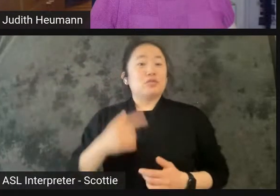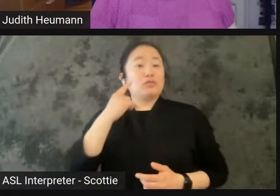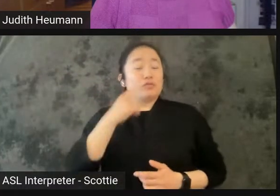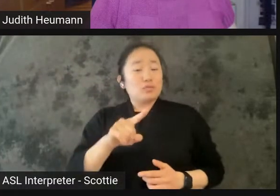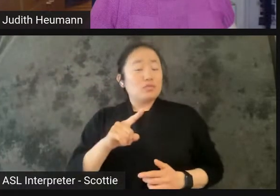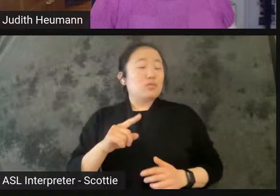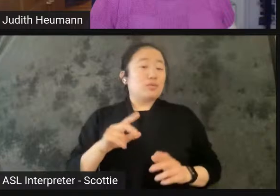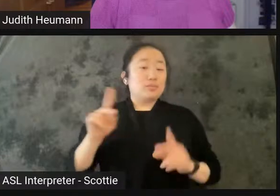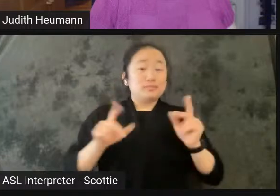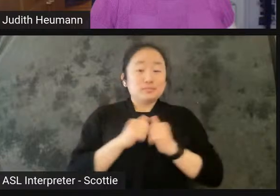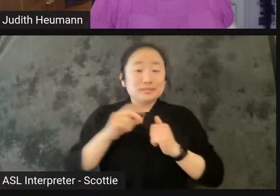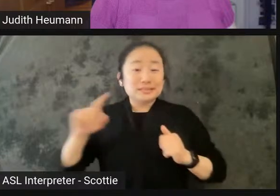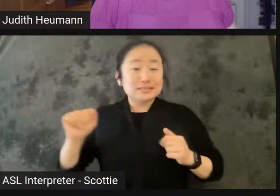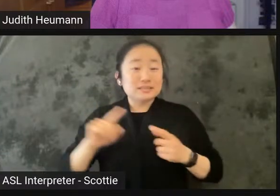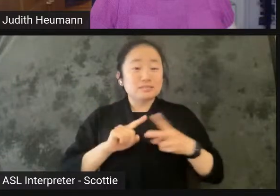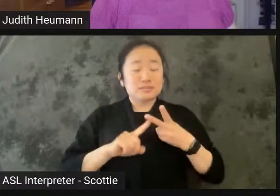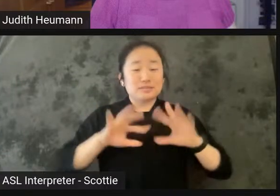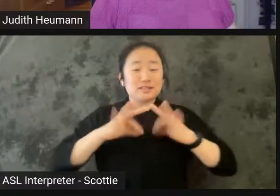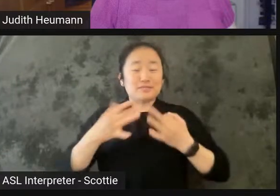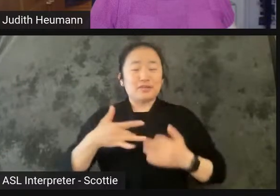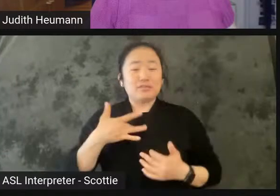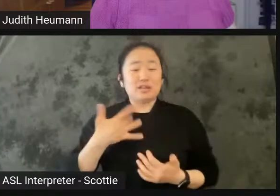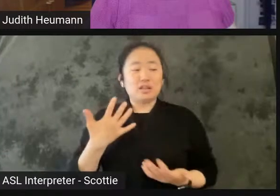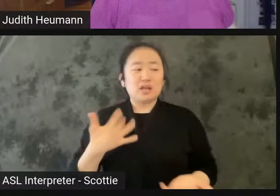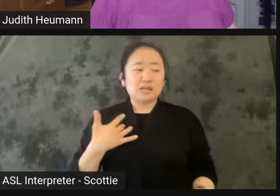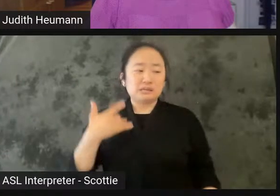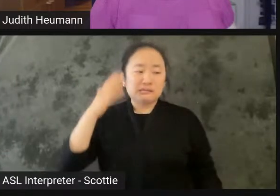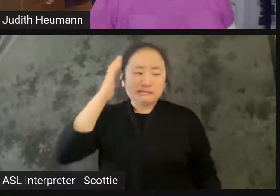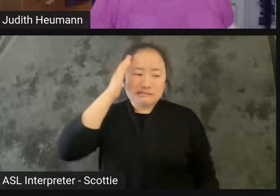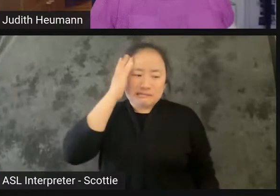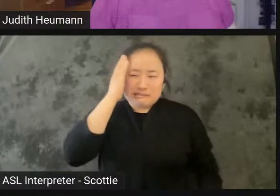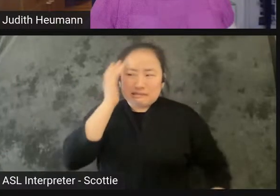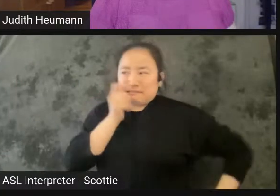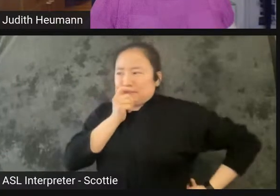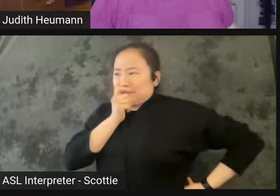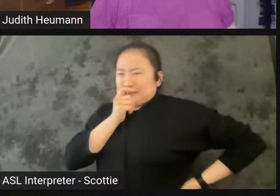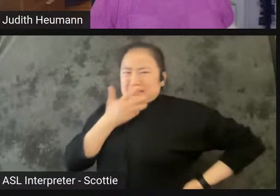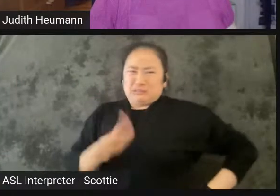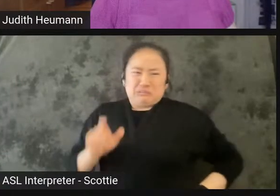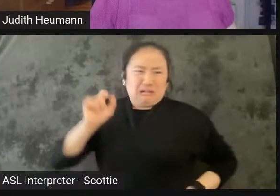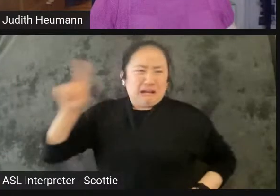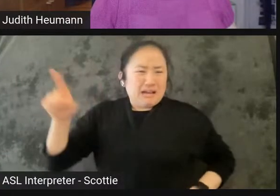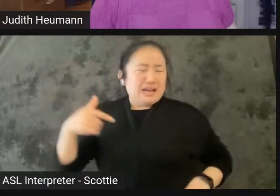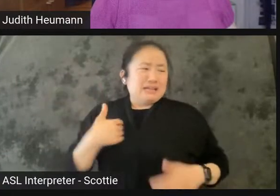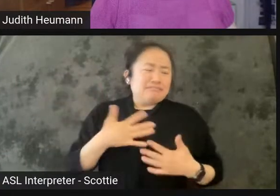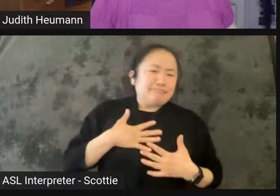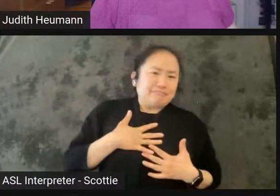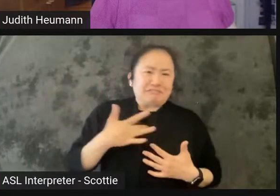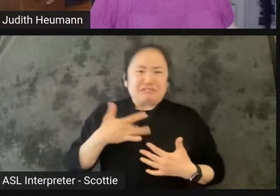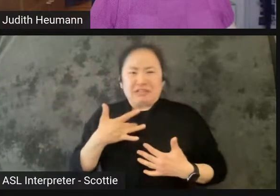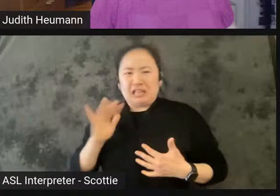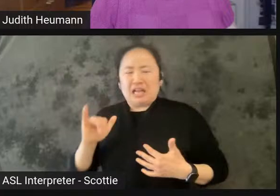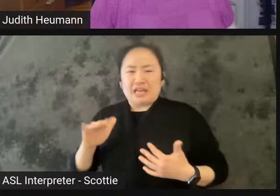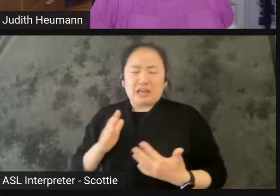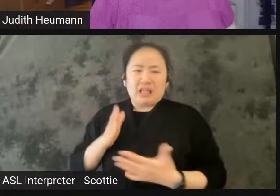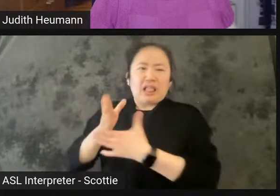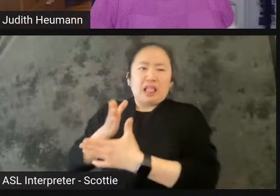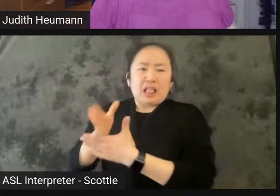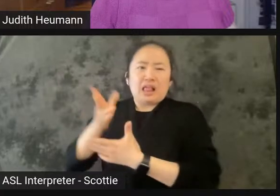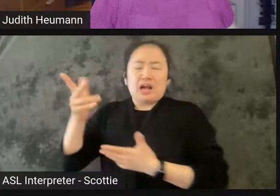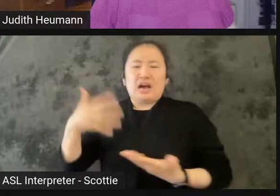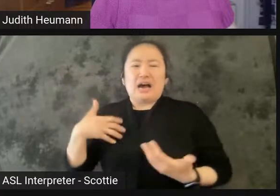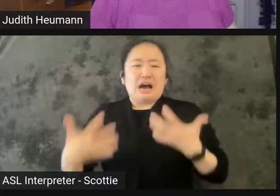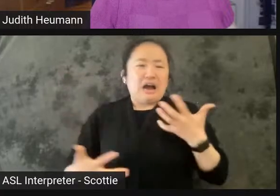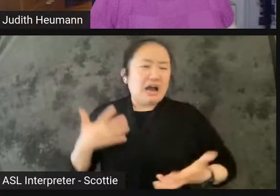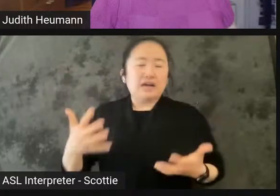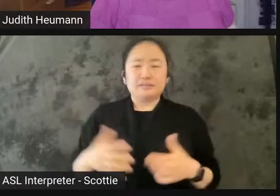the people themselves. And I think, yeah, I mean, Judy, I mean, that would be one of the very first things